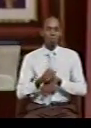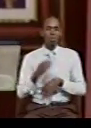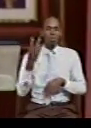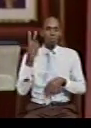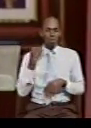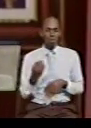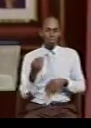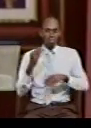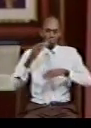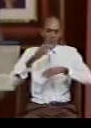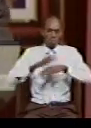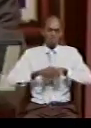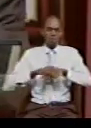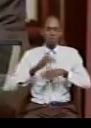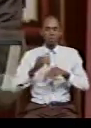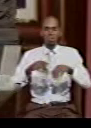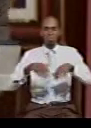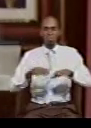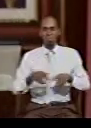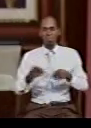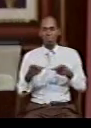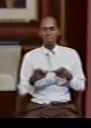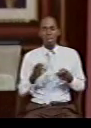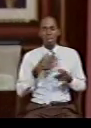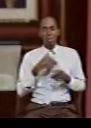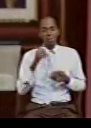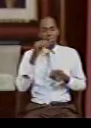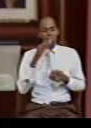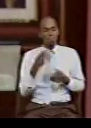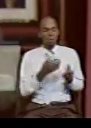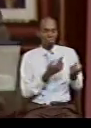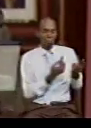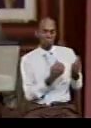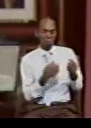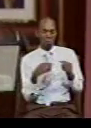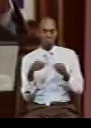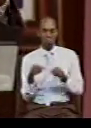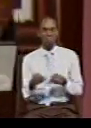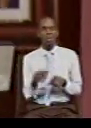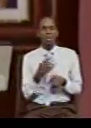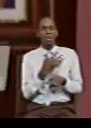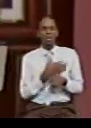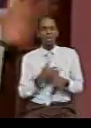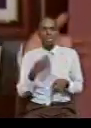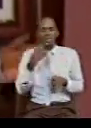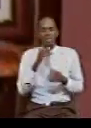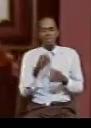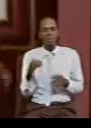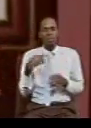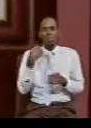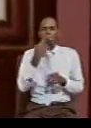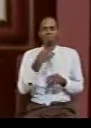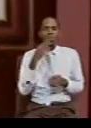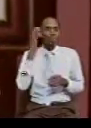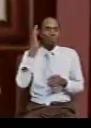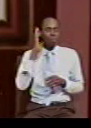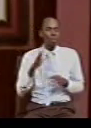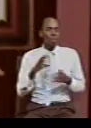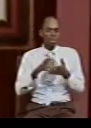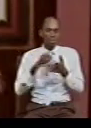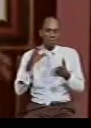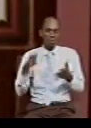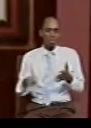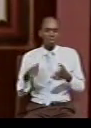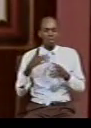tomb. And the women coming, they were saying, who will roll away the stone for